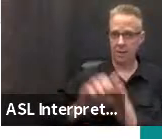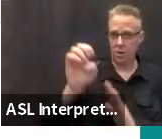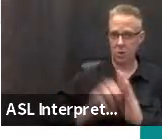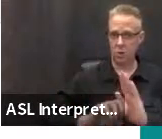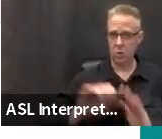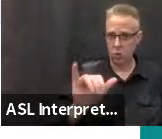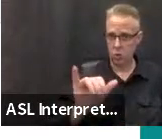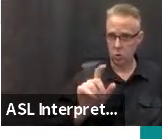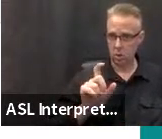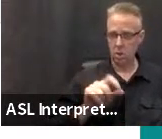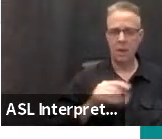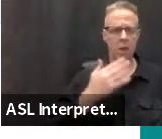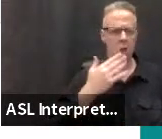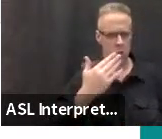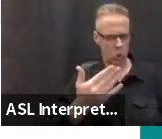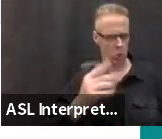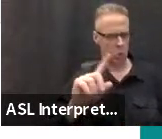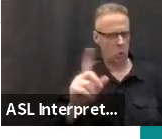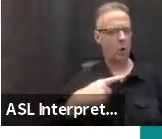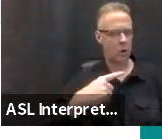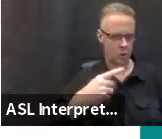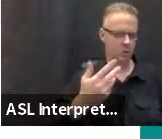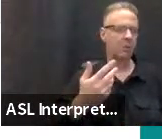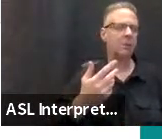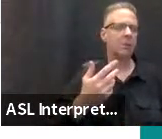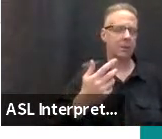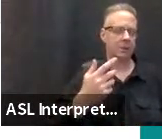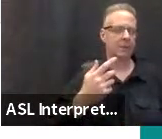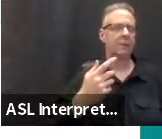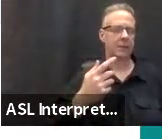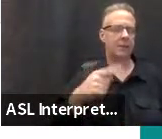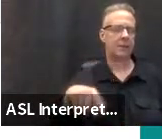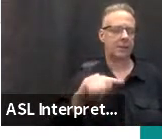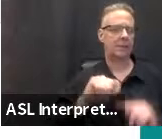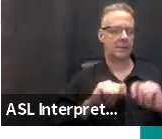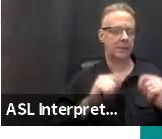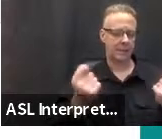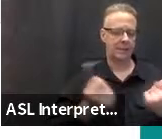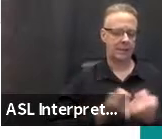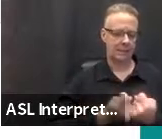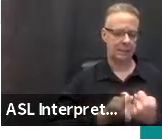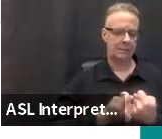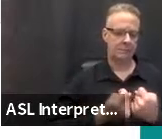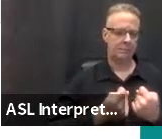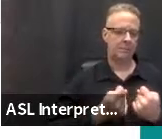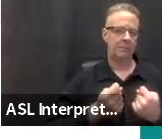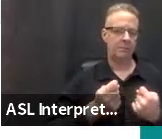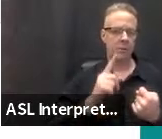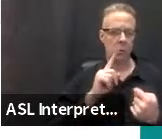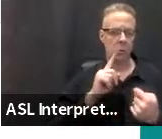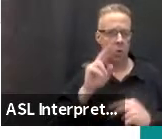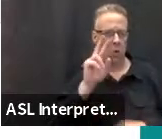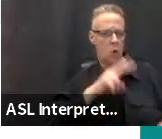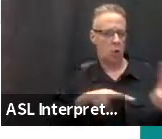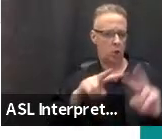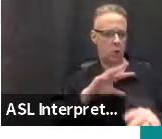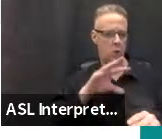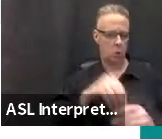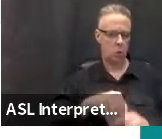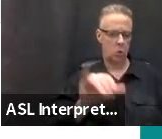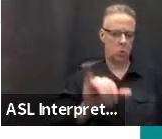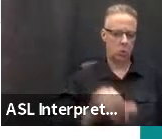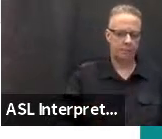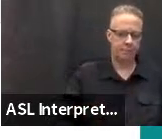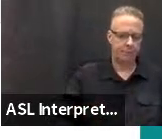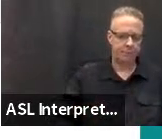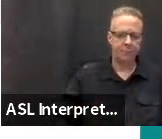that's a good question. It's something that the team is looking into as well.